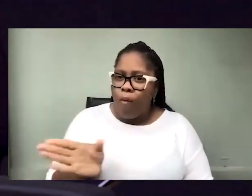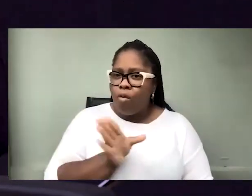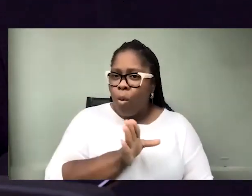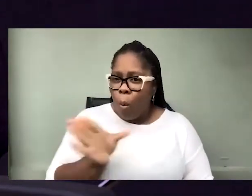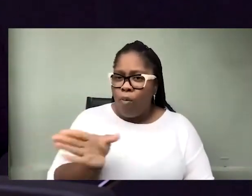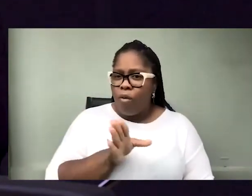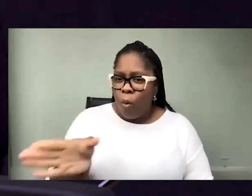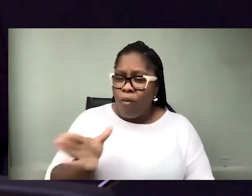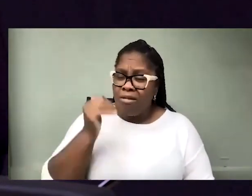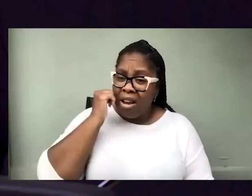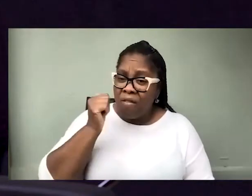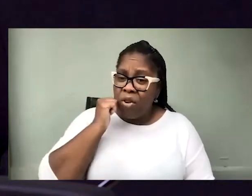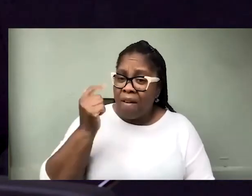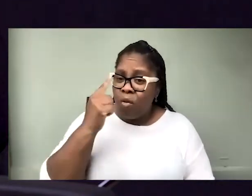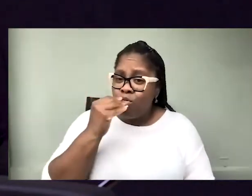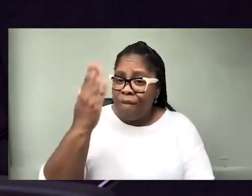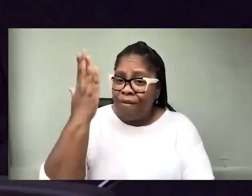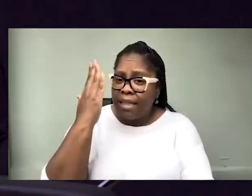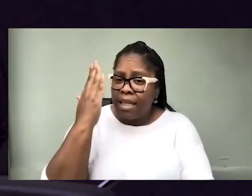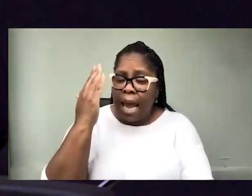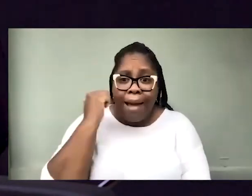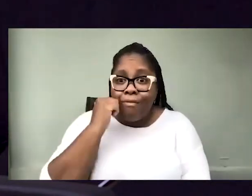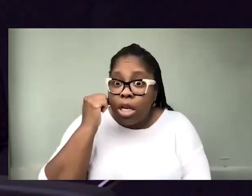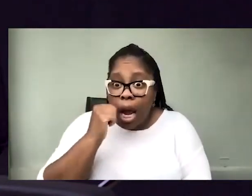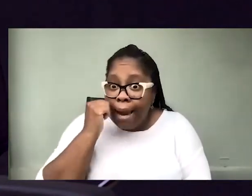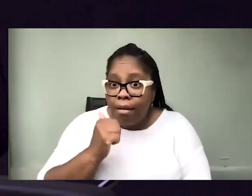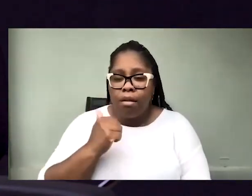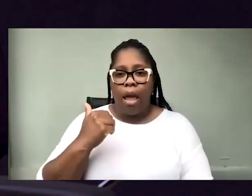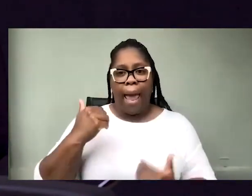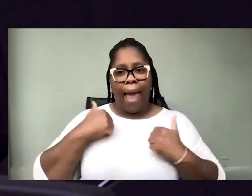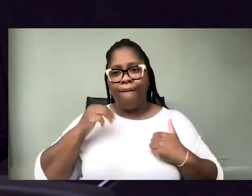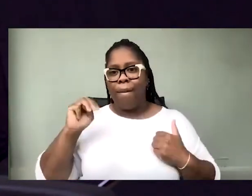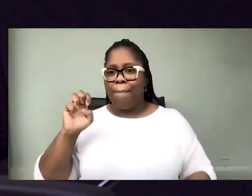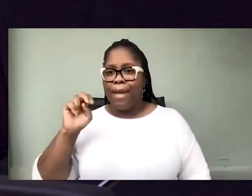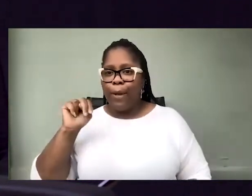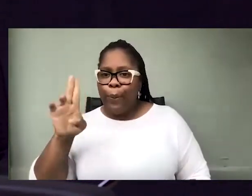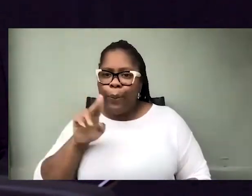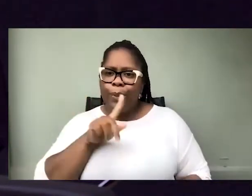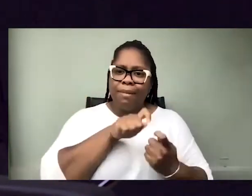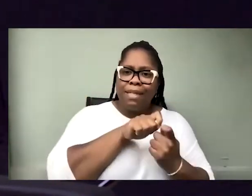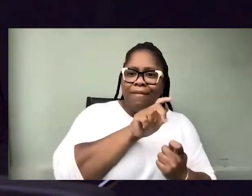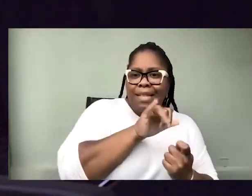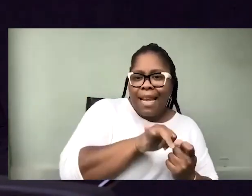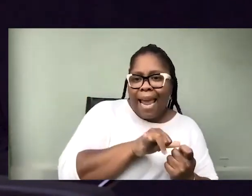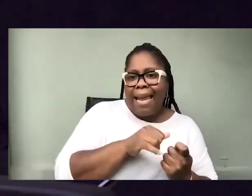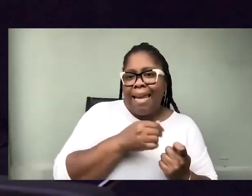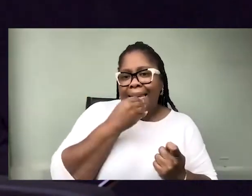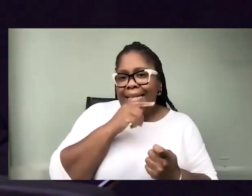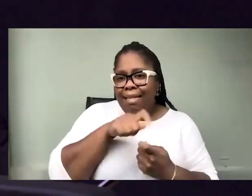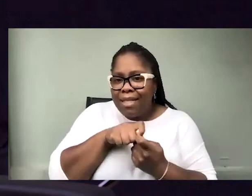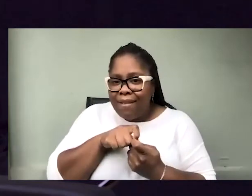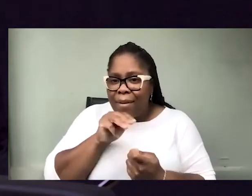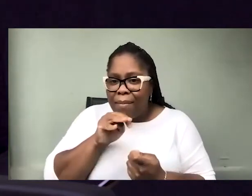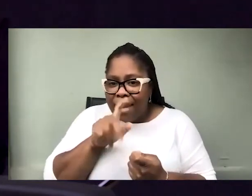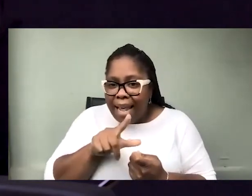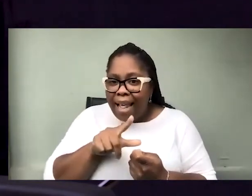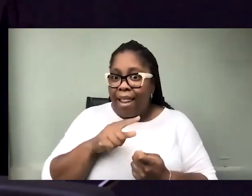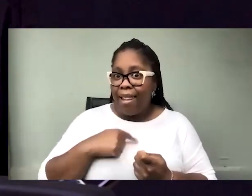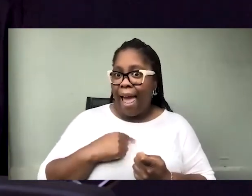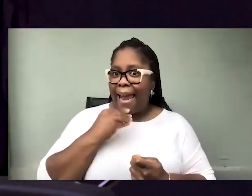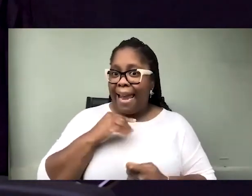breakfast. Every single morning. And we had a menu, we had certain things that we did on certain days, and that's also how I got to have sugar